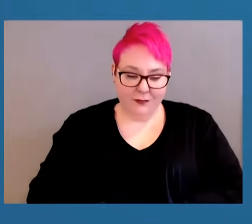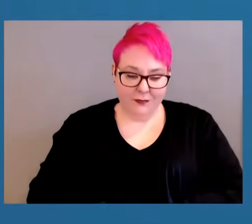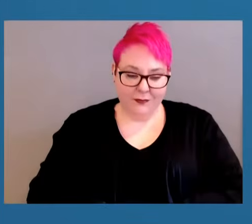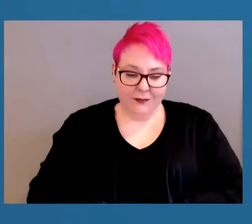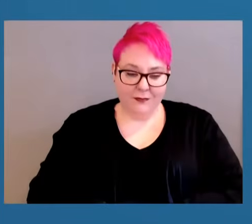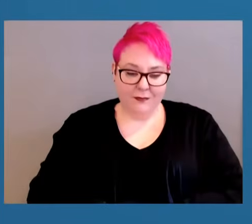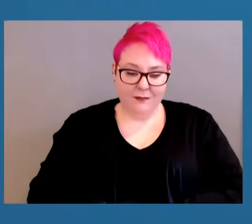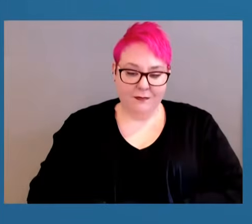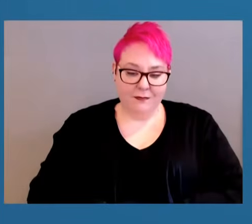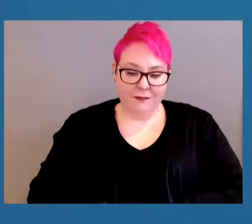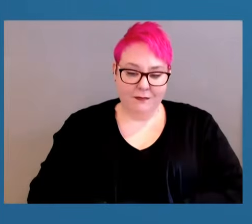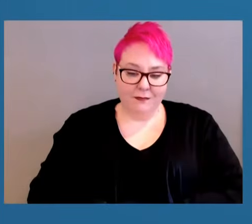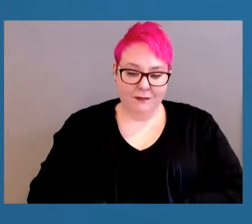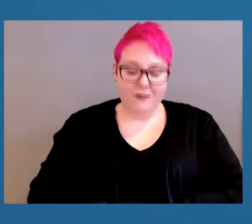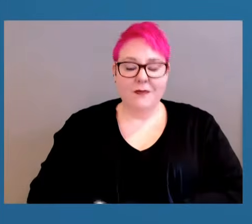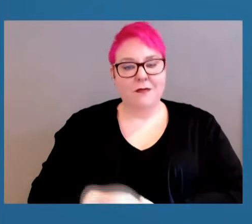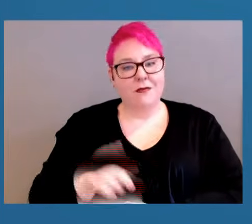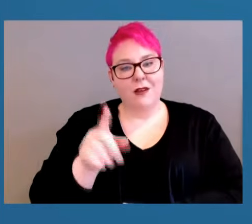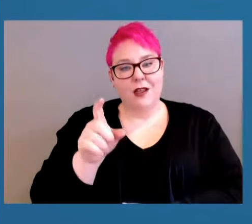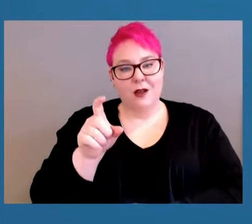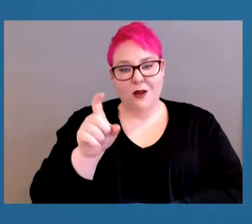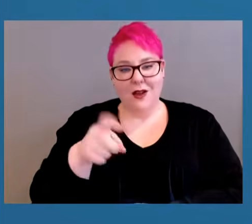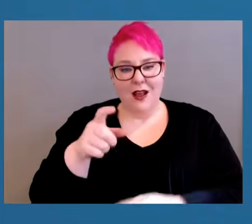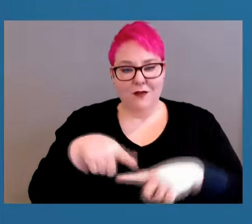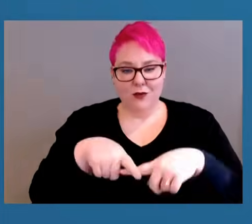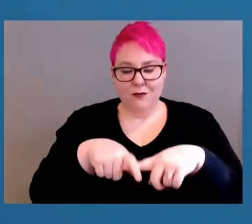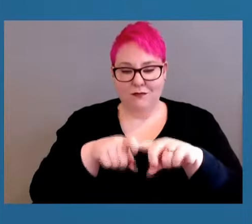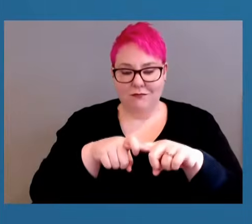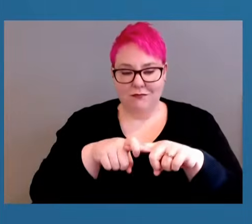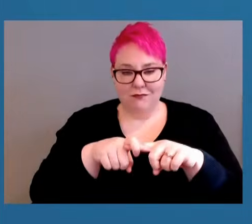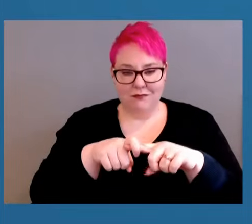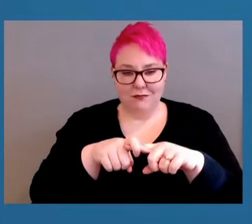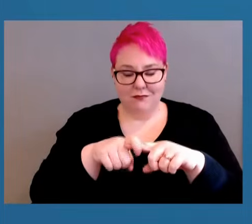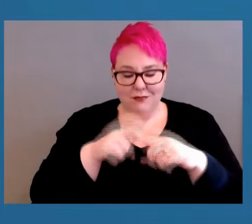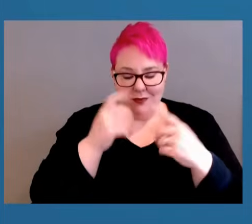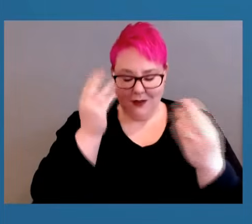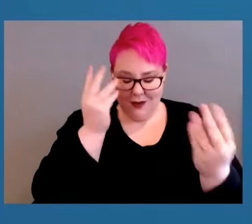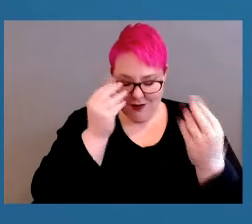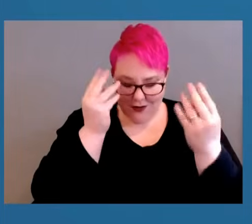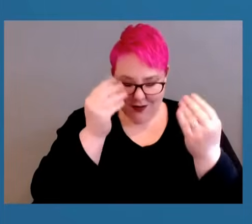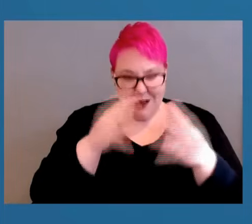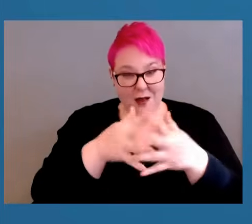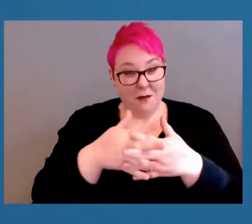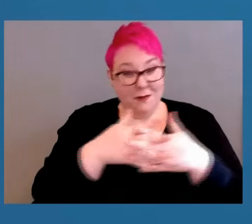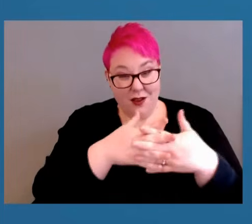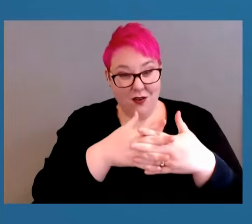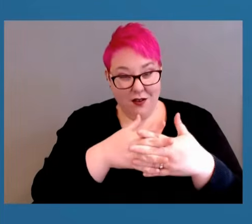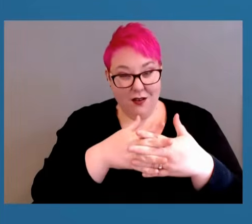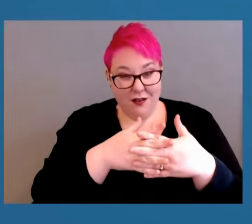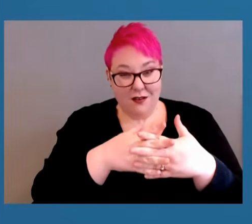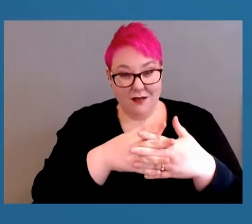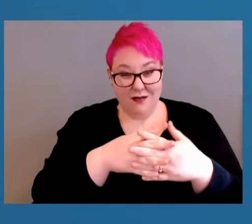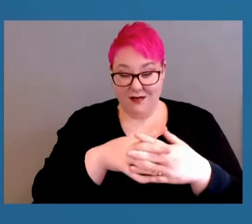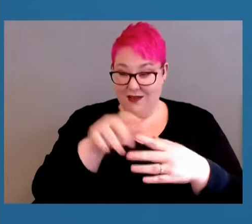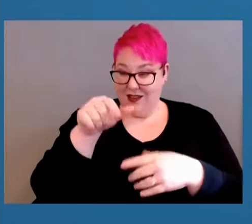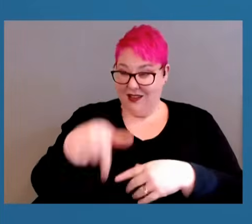it just makes you pause. Is this really what America has become? Where